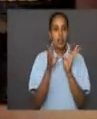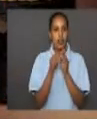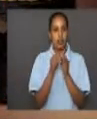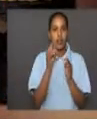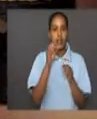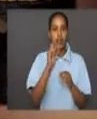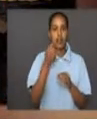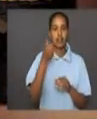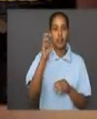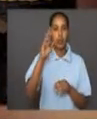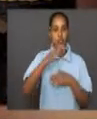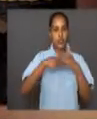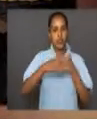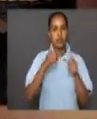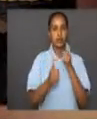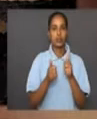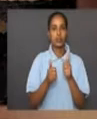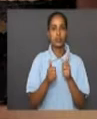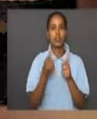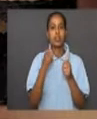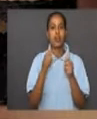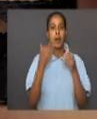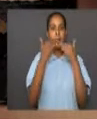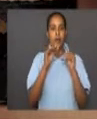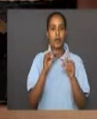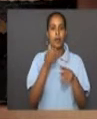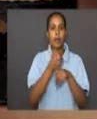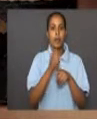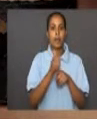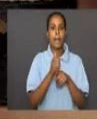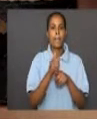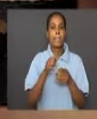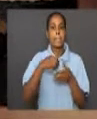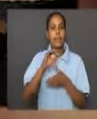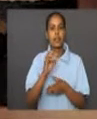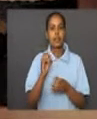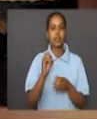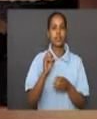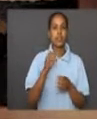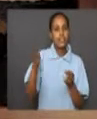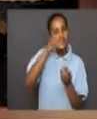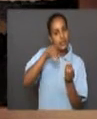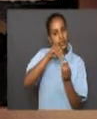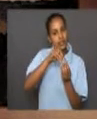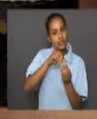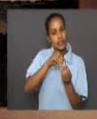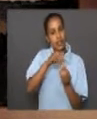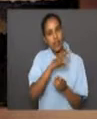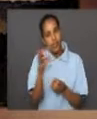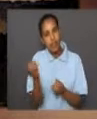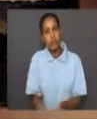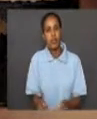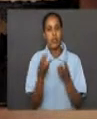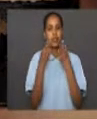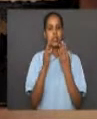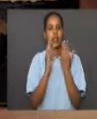Concentrating an ore is a process by which the amount of metal-bearing ore is increased and most